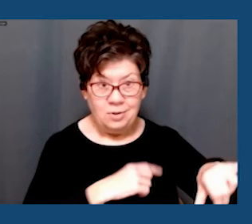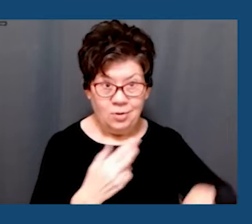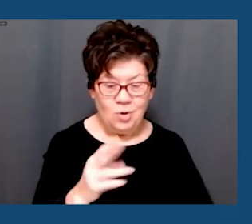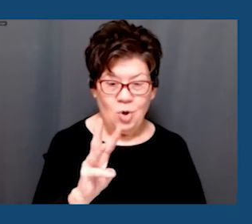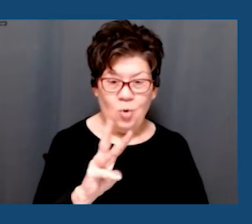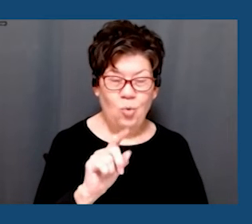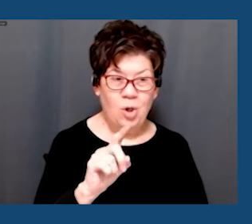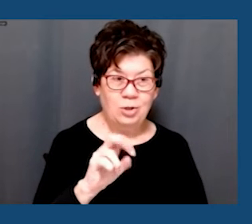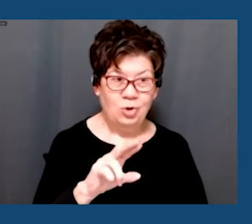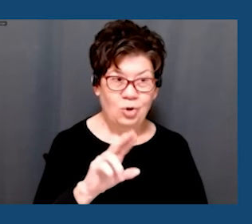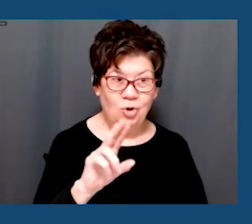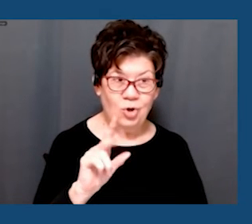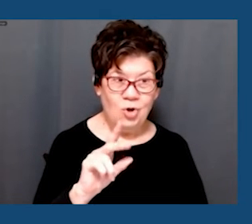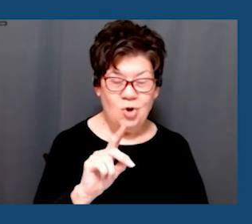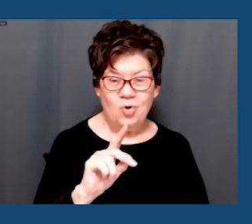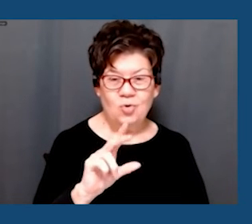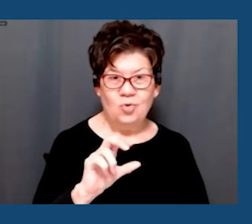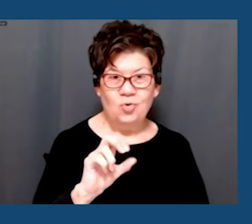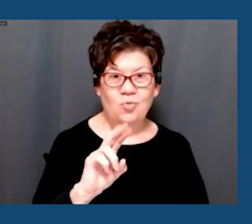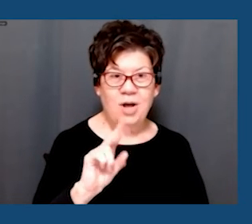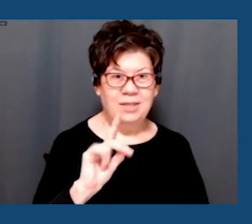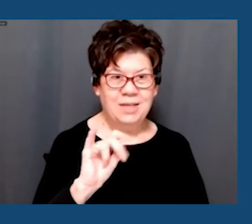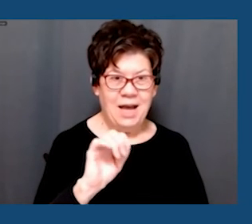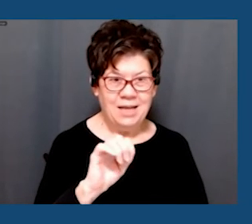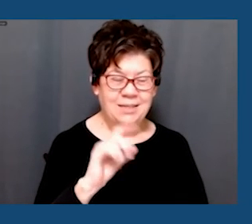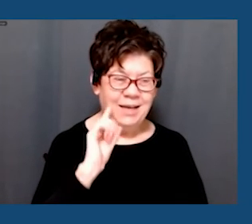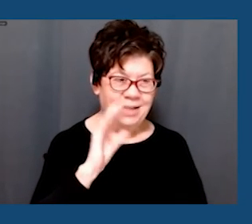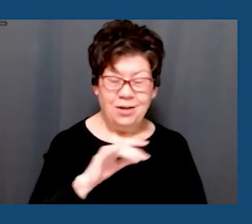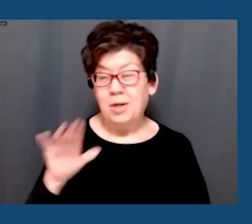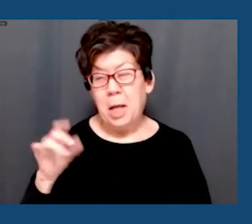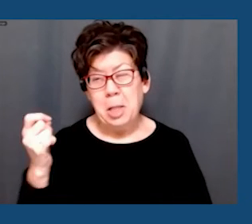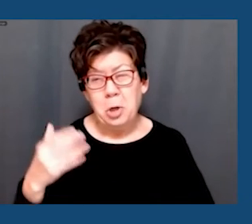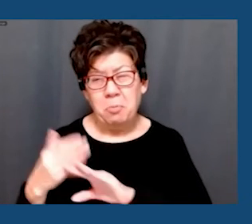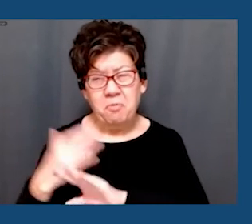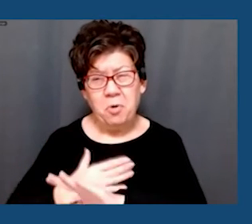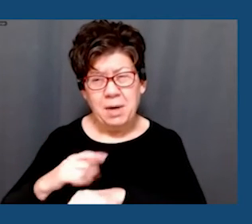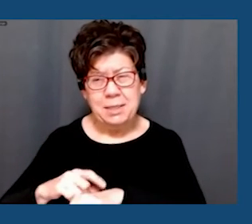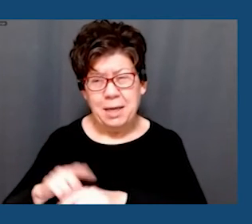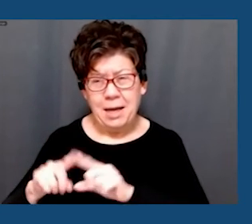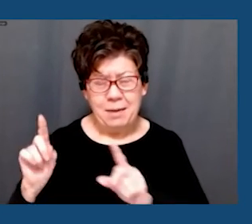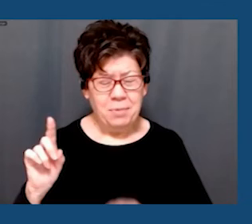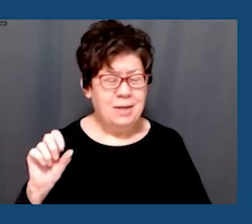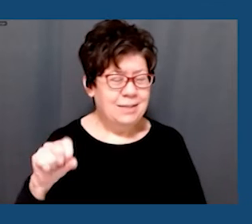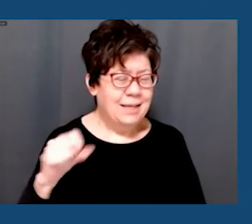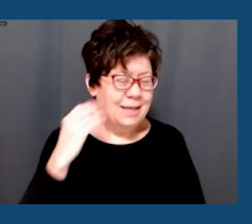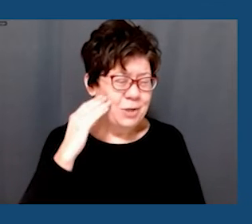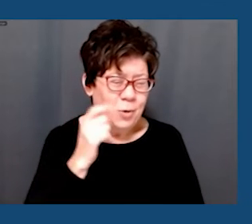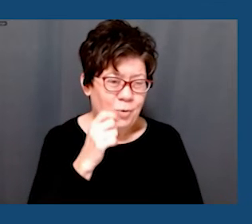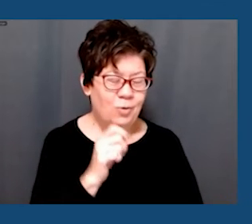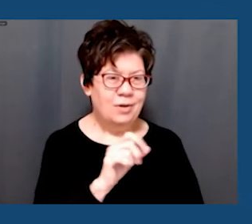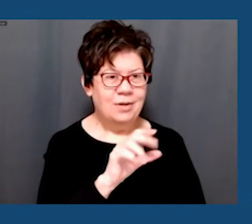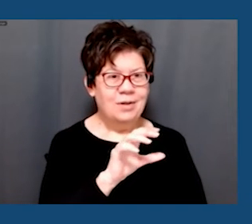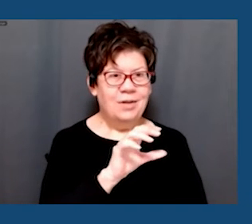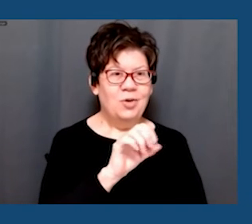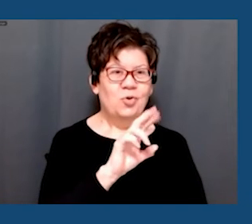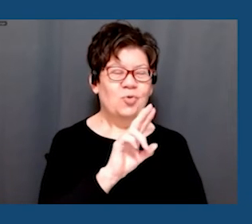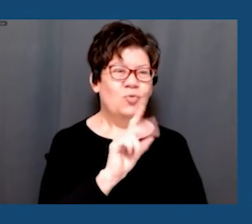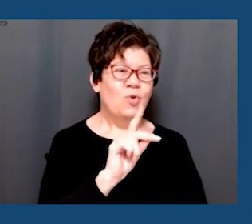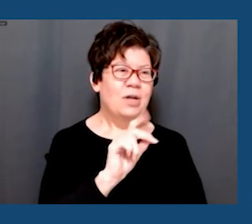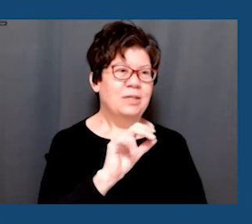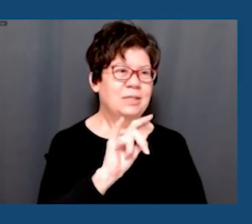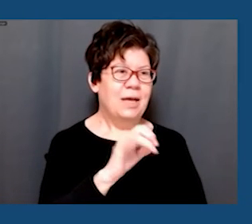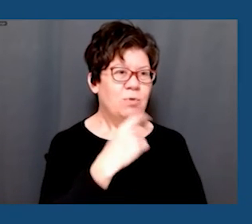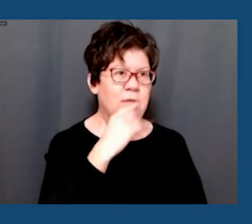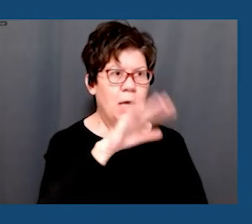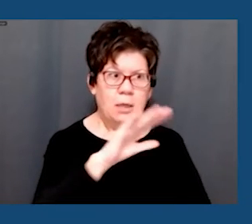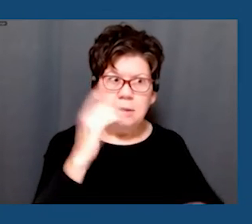know who Walter Cronkite is. A little bit before my time, but I know who Walter he is. Cronkite would sit there and say, day 50, the American hostages are still being held.